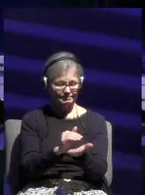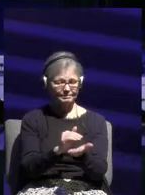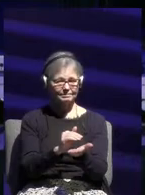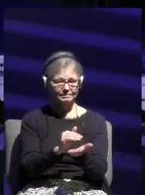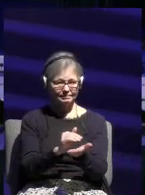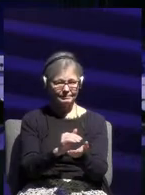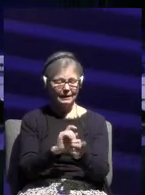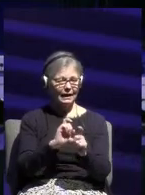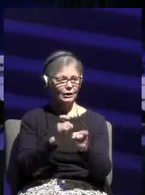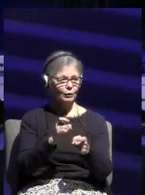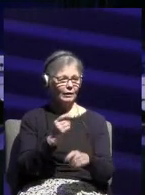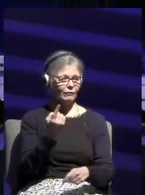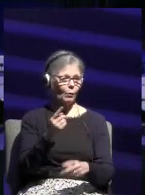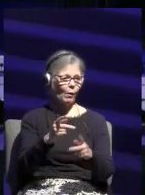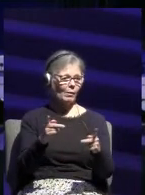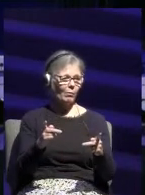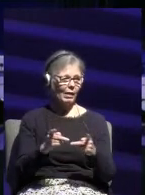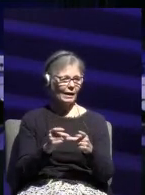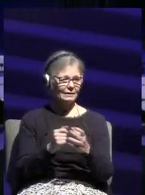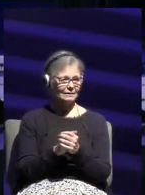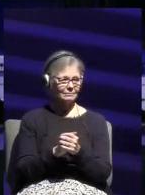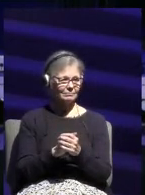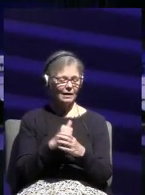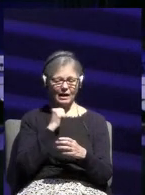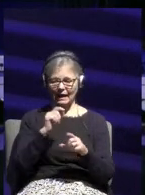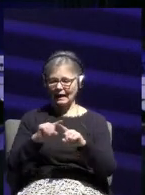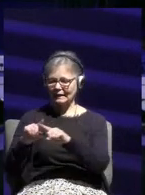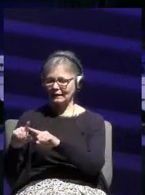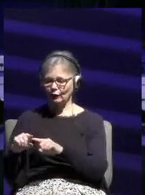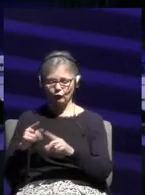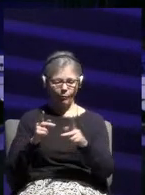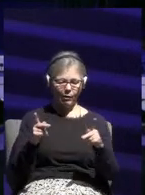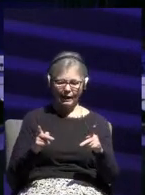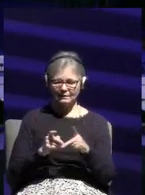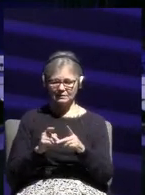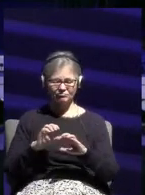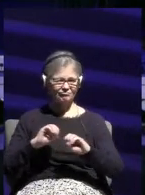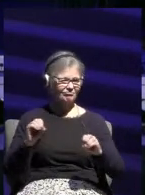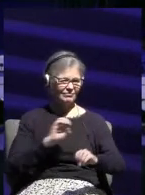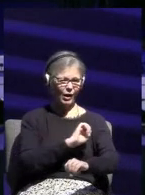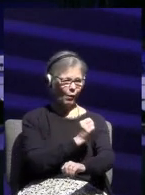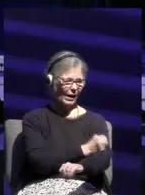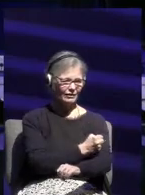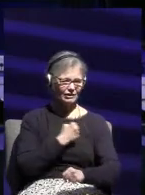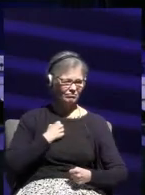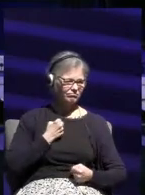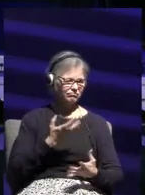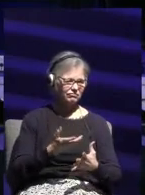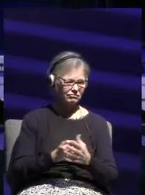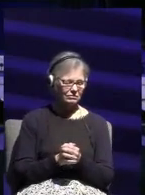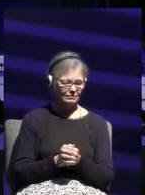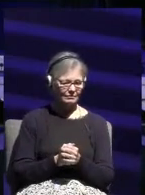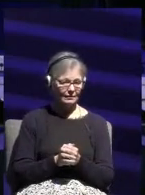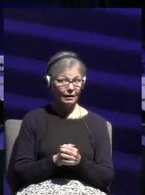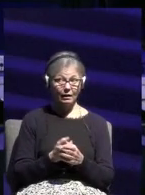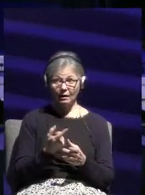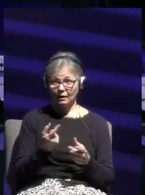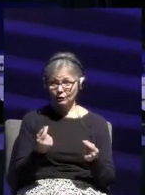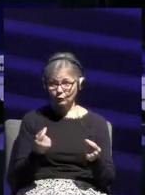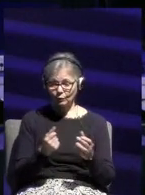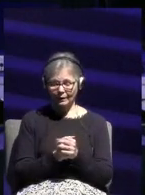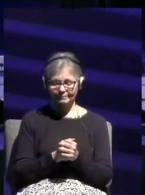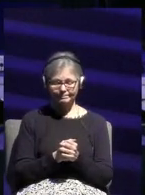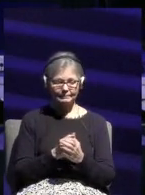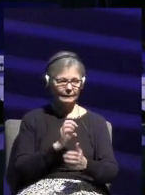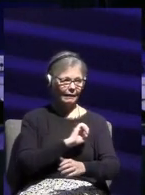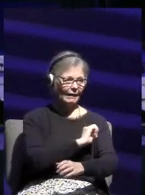to one place and not multiple places. And so we end up giving all of our energy to the things